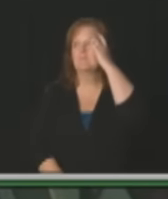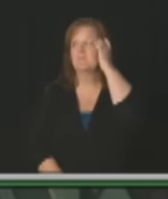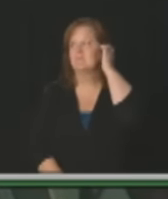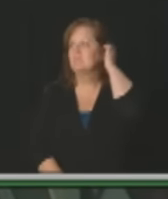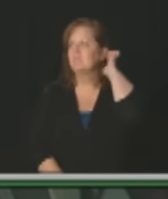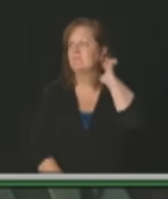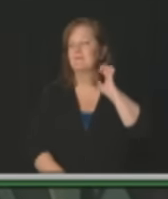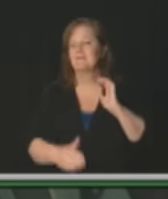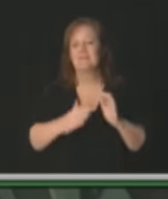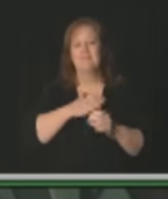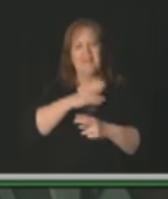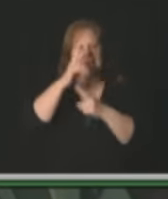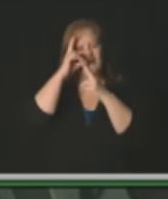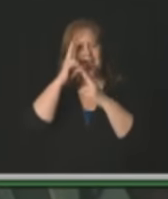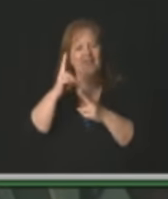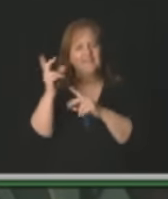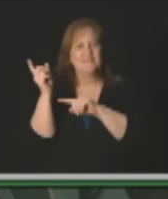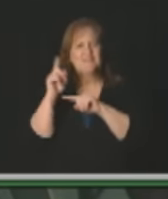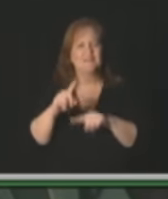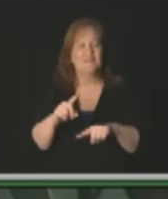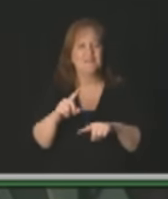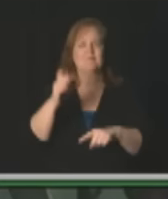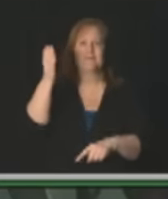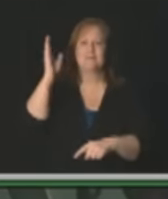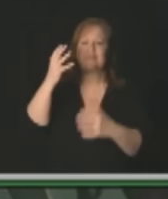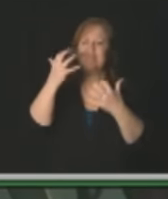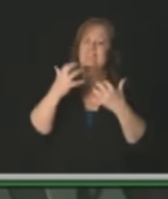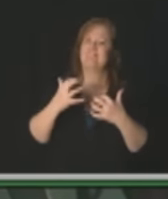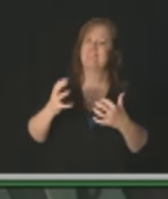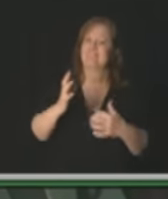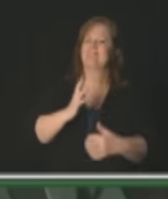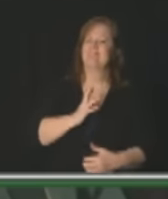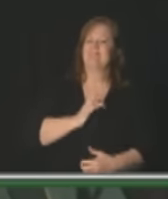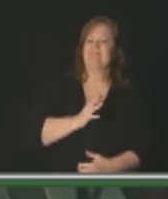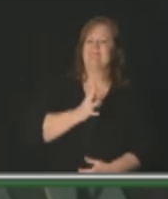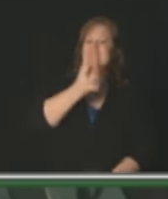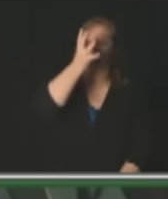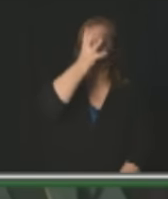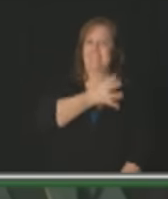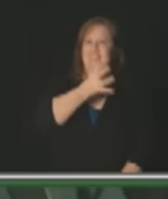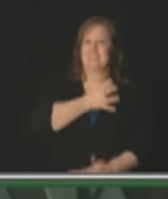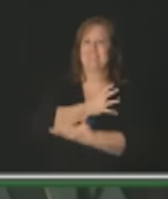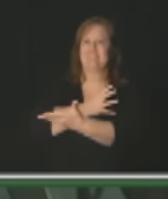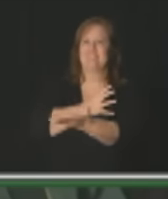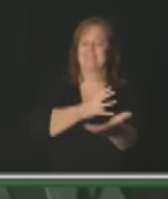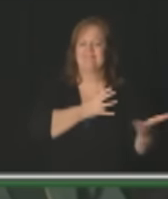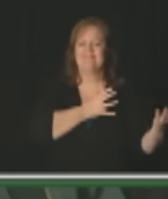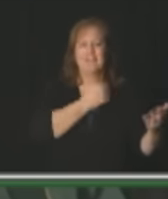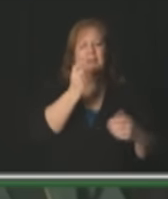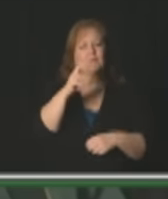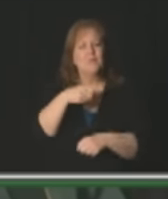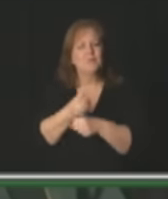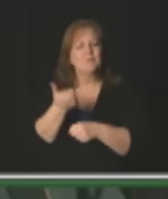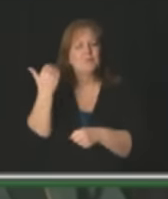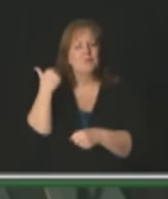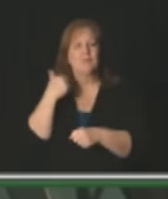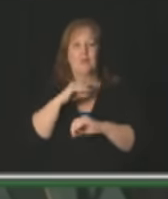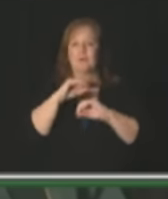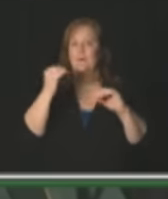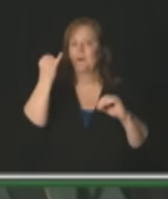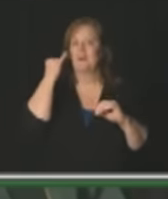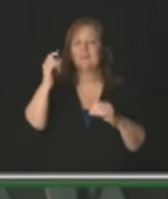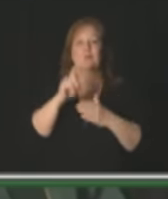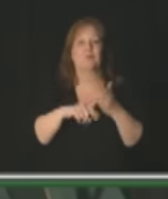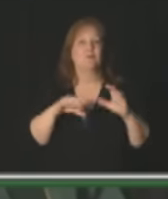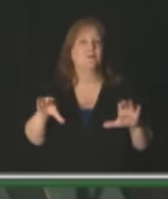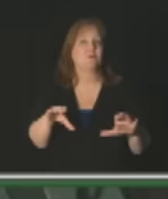What an honor it is for me to address such fine ladies and gentlemen, considering that just a few years ago, I had no idea where I'd be right